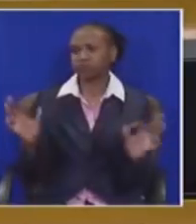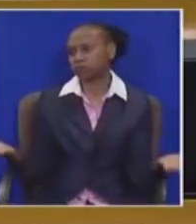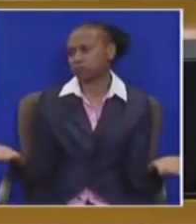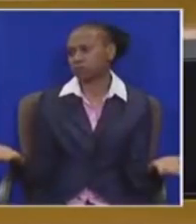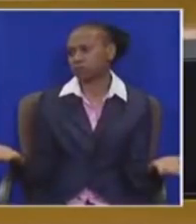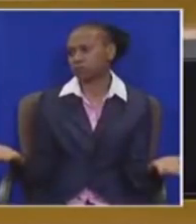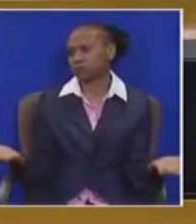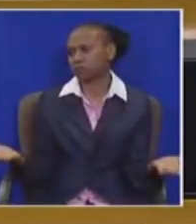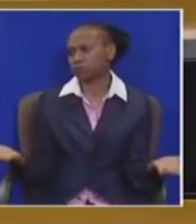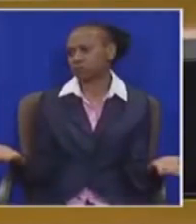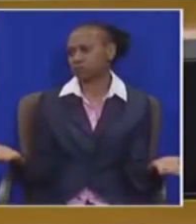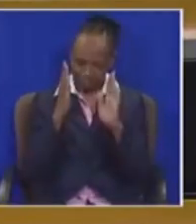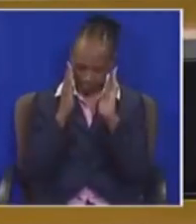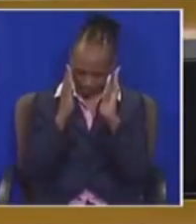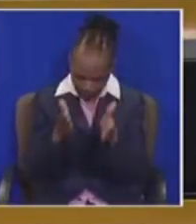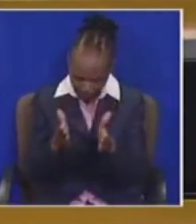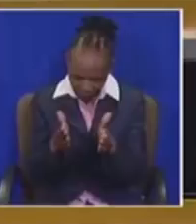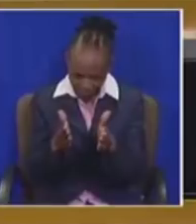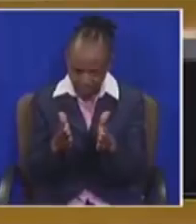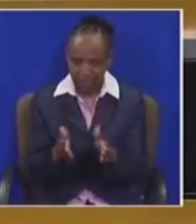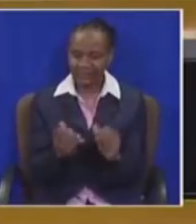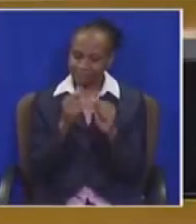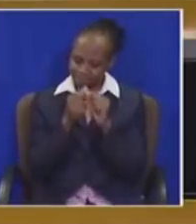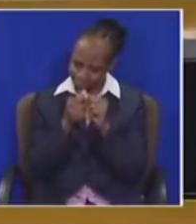because I've been on point, I've been very